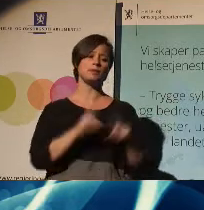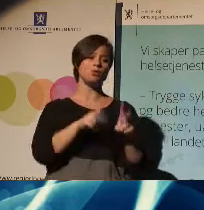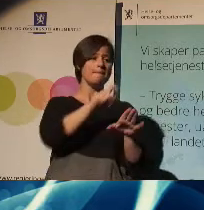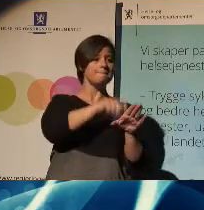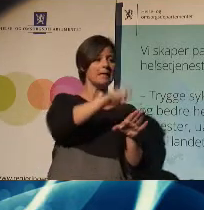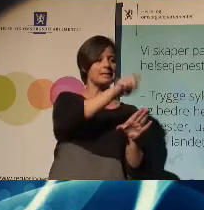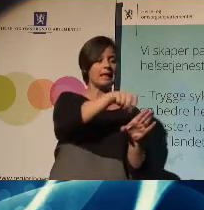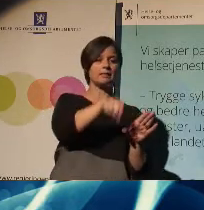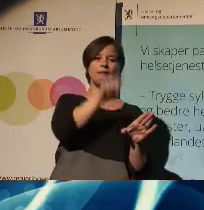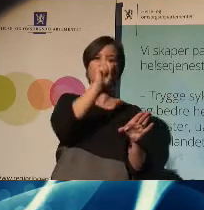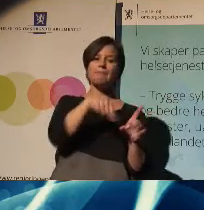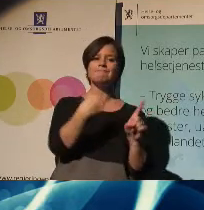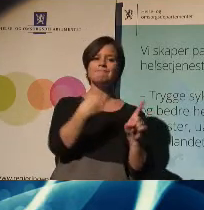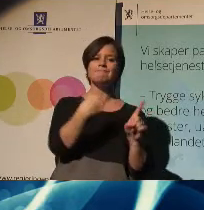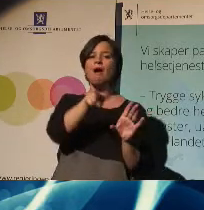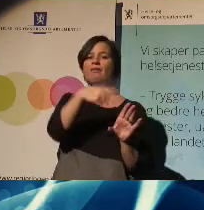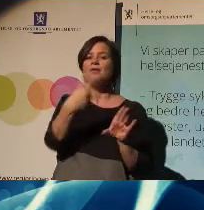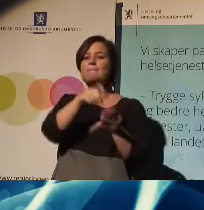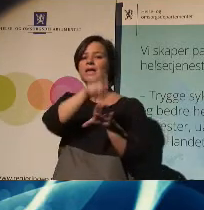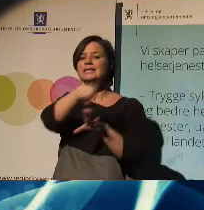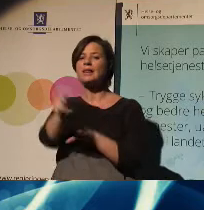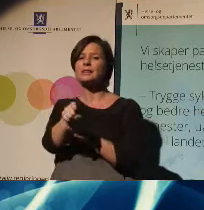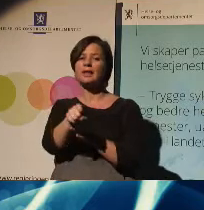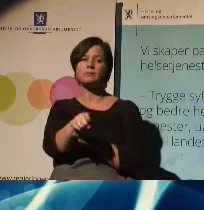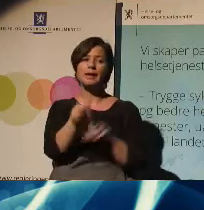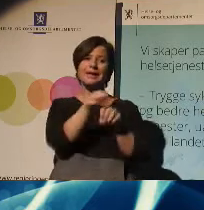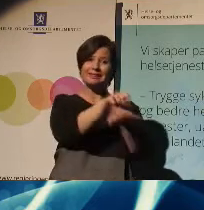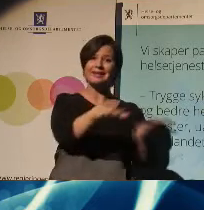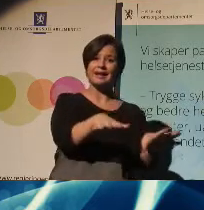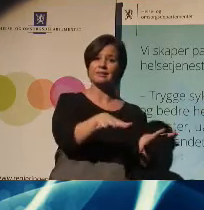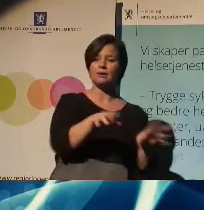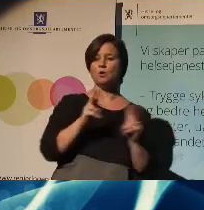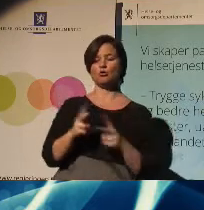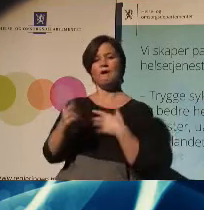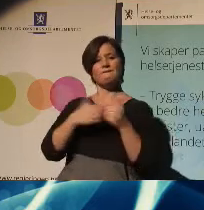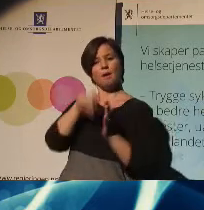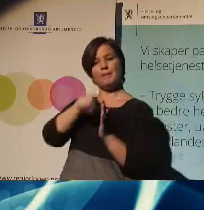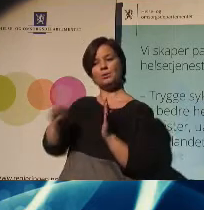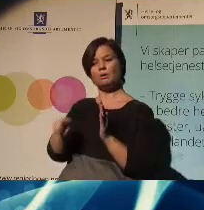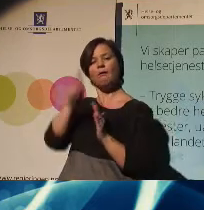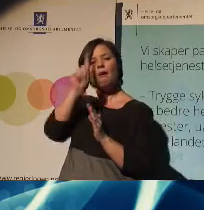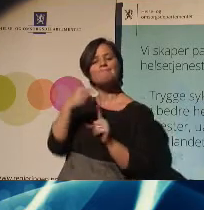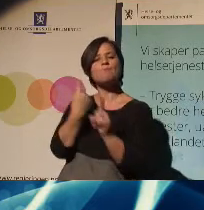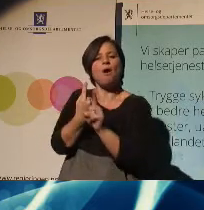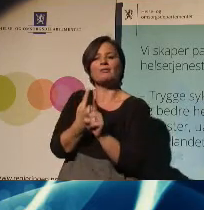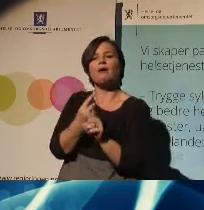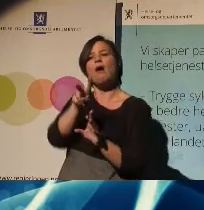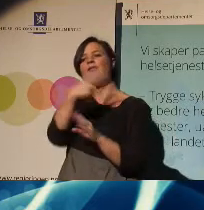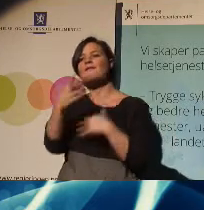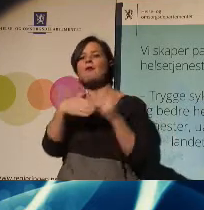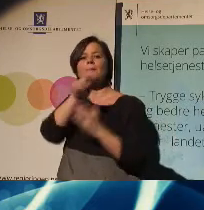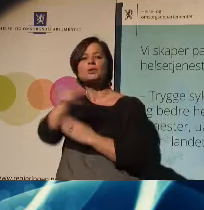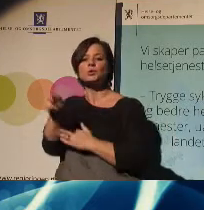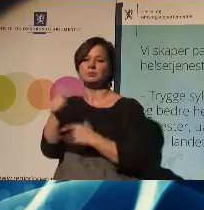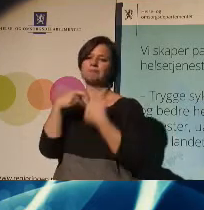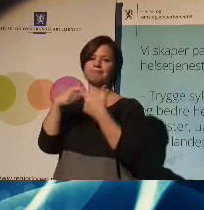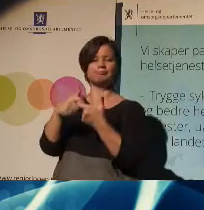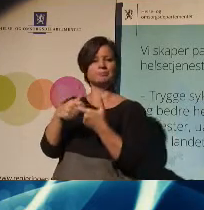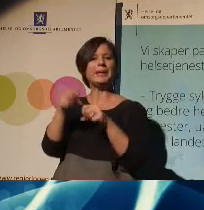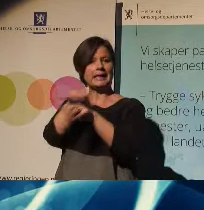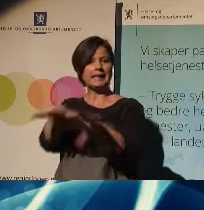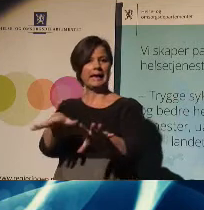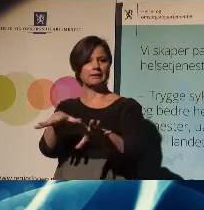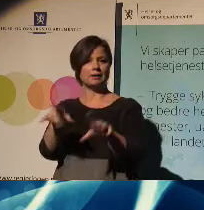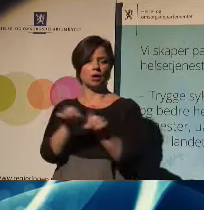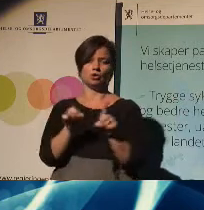meet other patients online, where professionals can meet other professionals online and exchange experience and knowledge, and where the two worlds